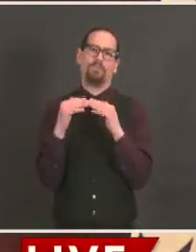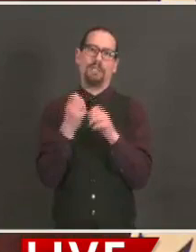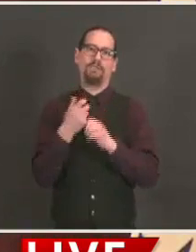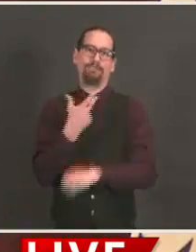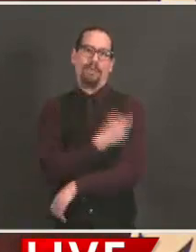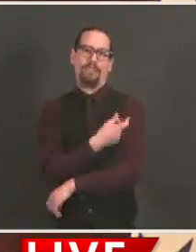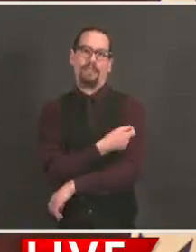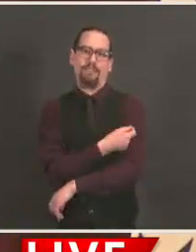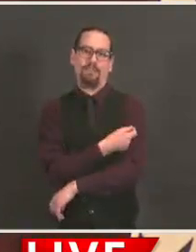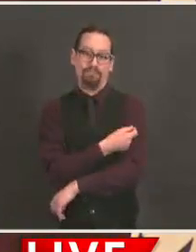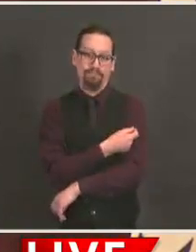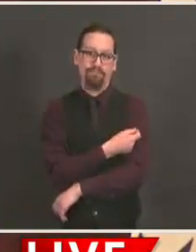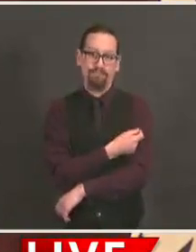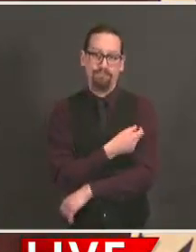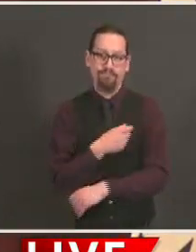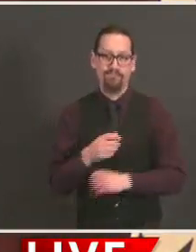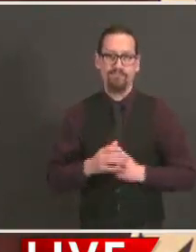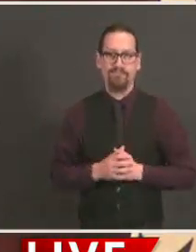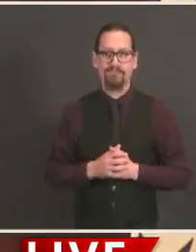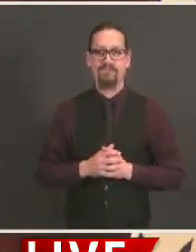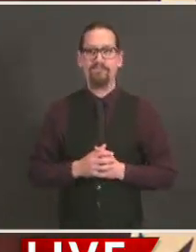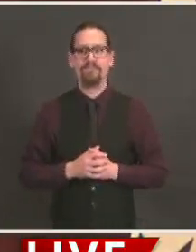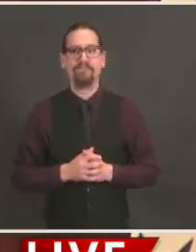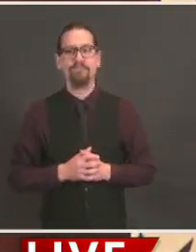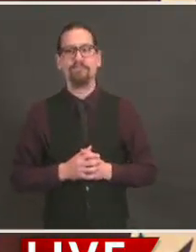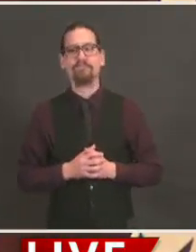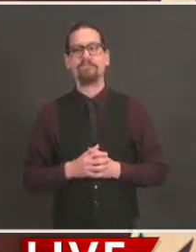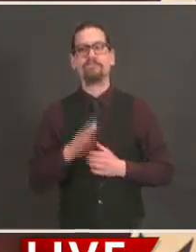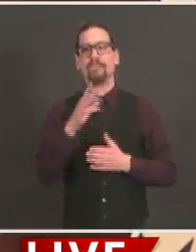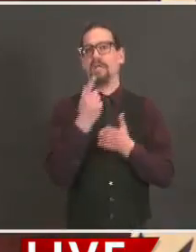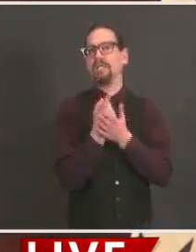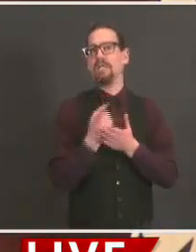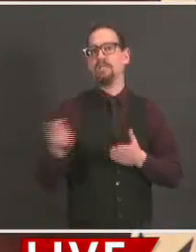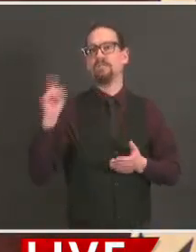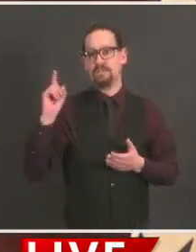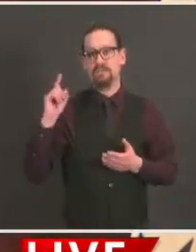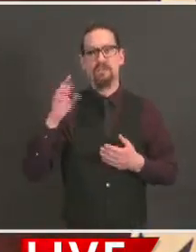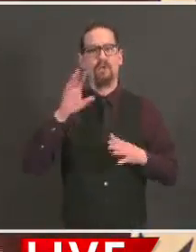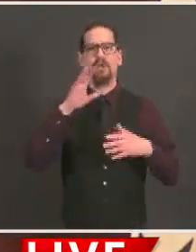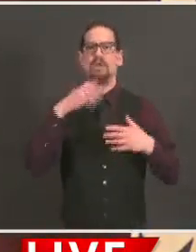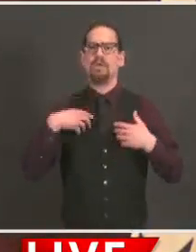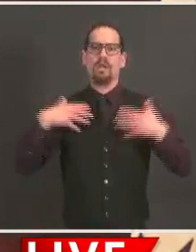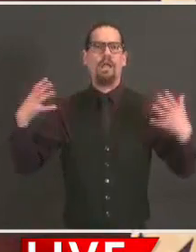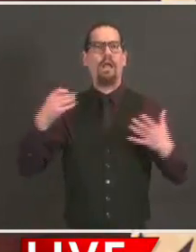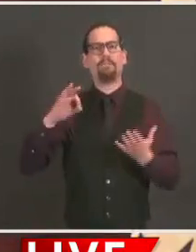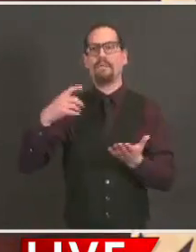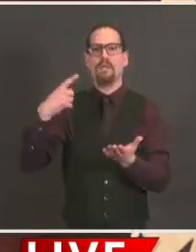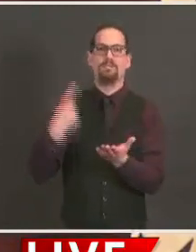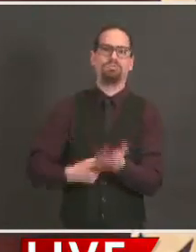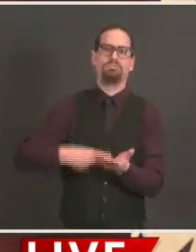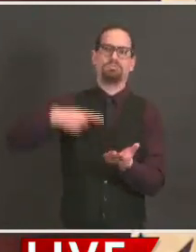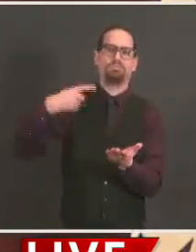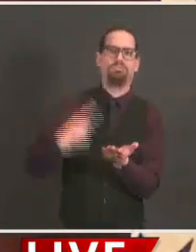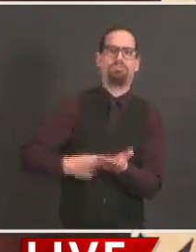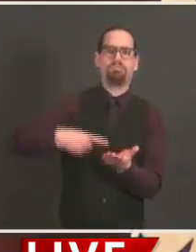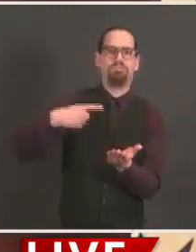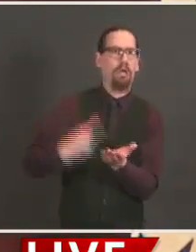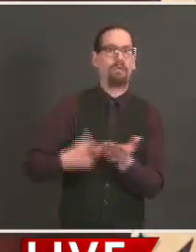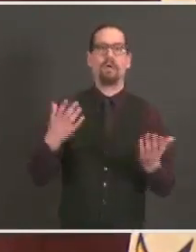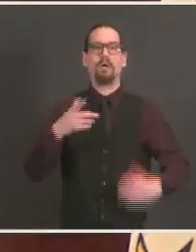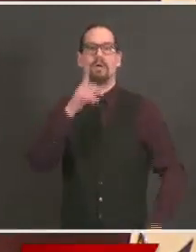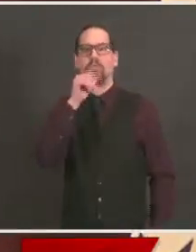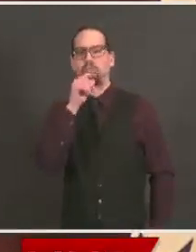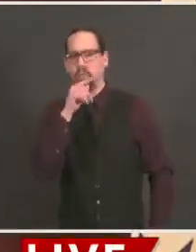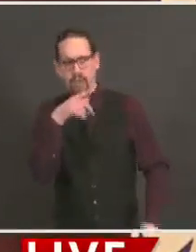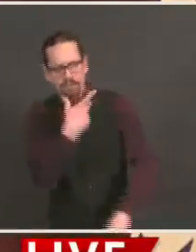Okay, so last week I spent a lot of time talking about the who will get vaccinated, and in roughly